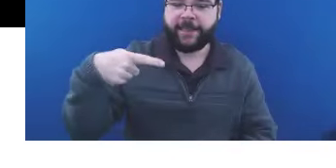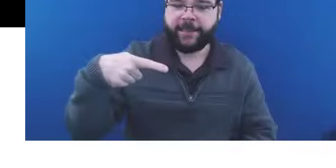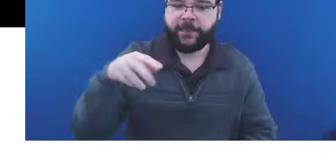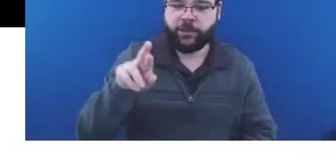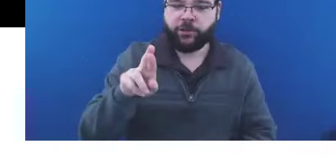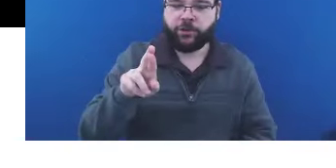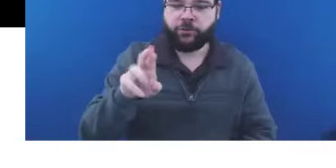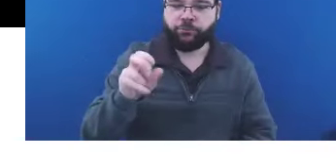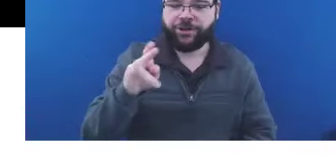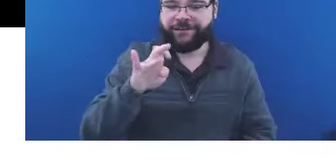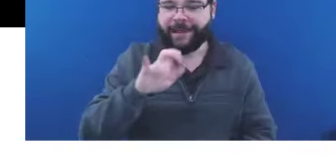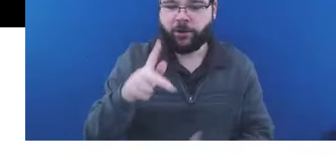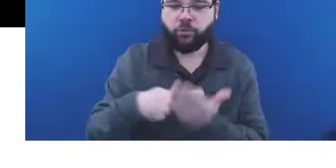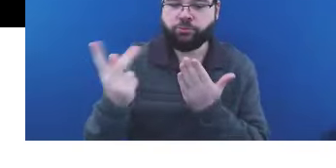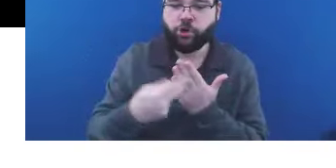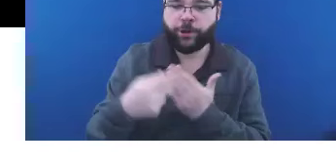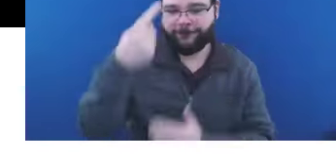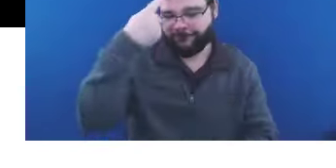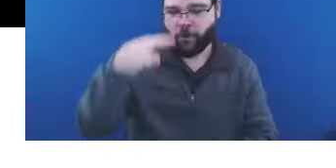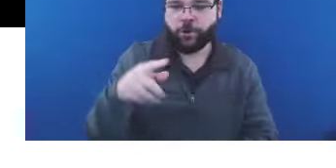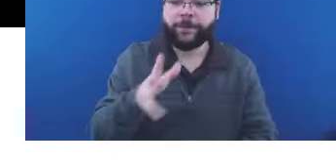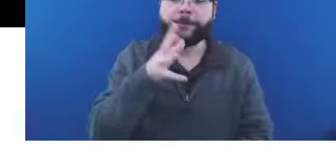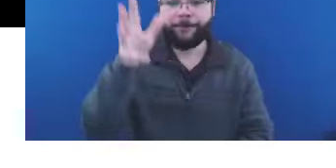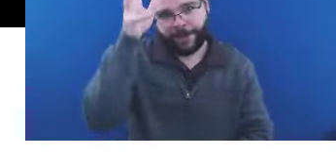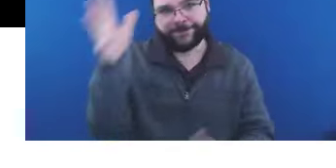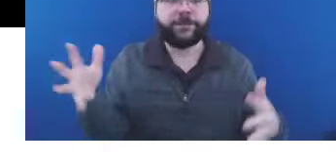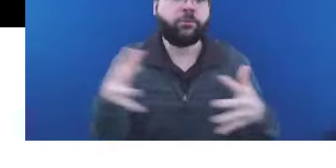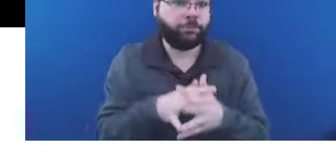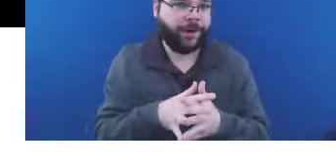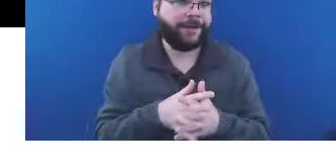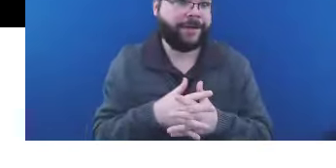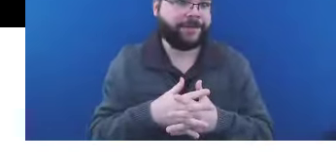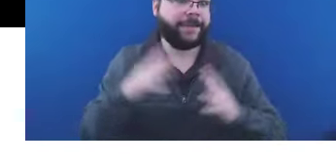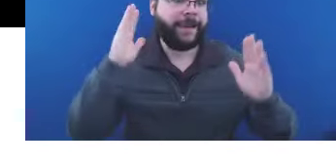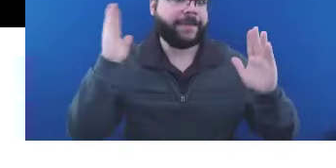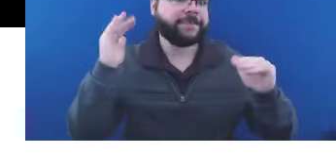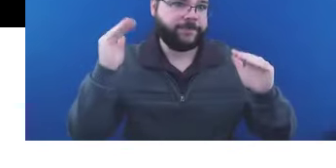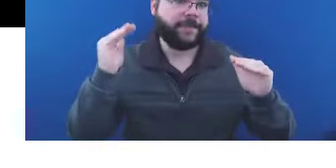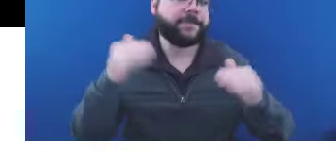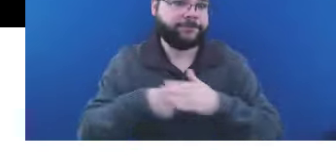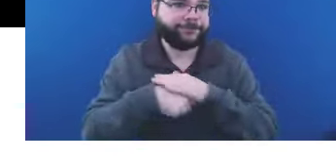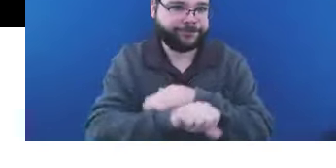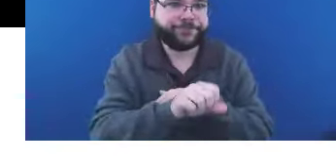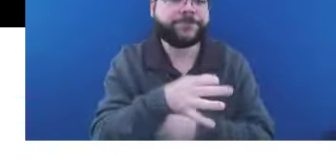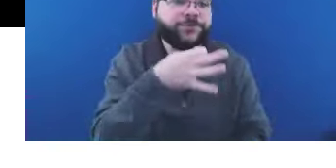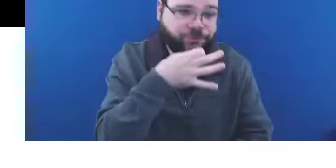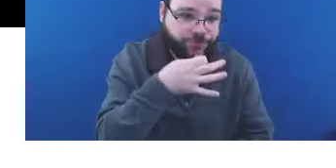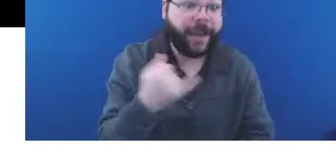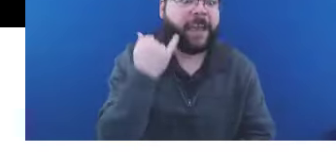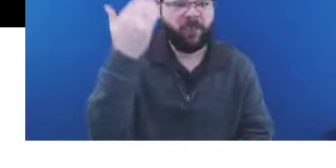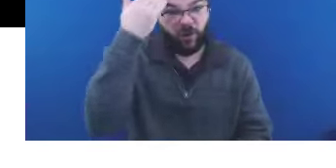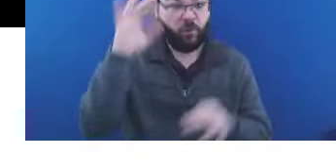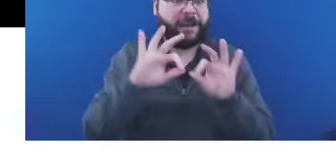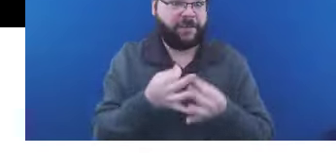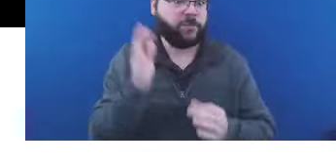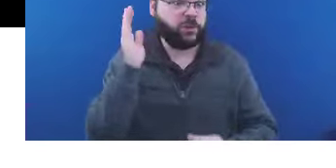to expecting parents. So if you're working with a family that is expecting, you can refer them